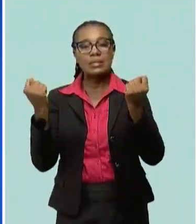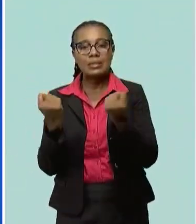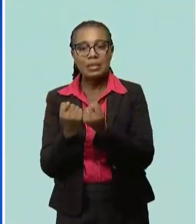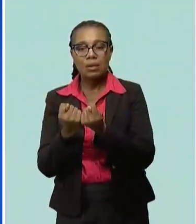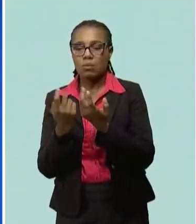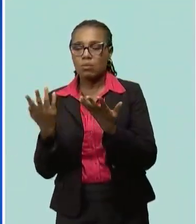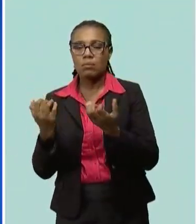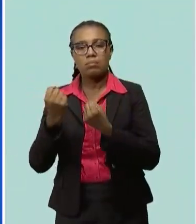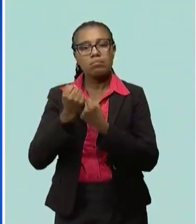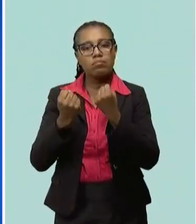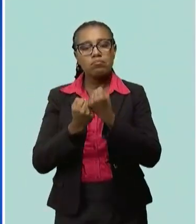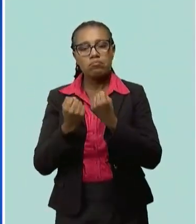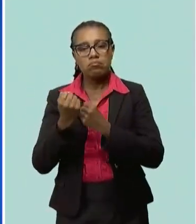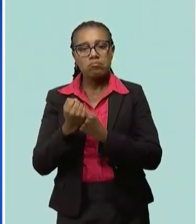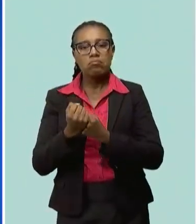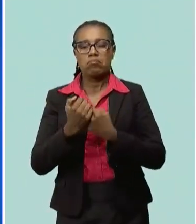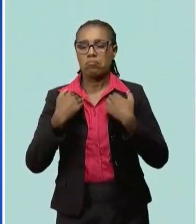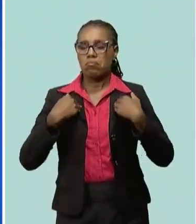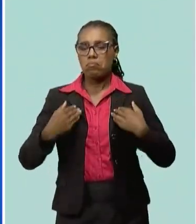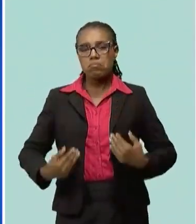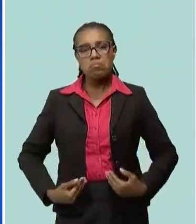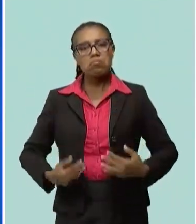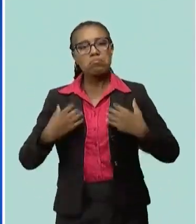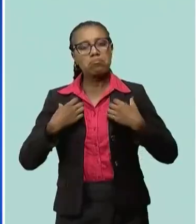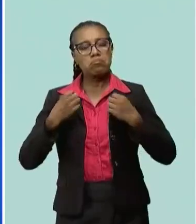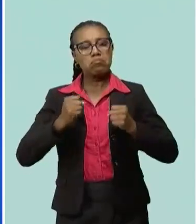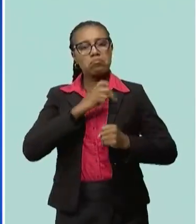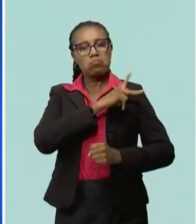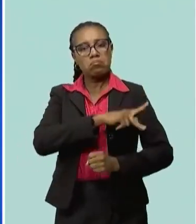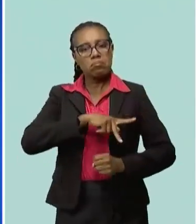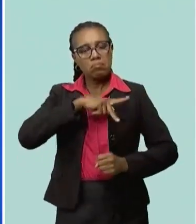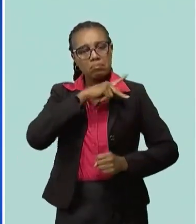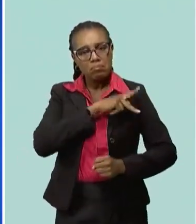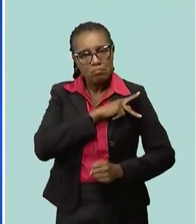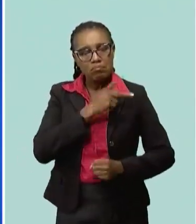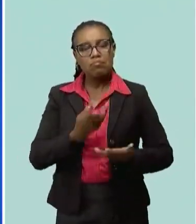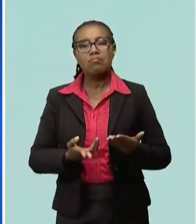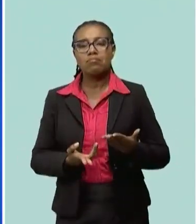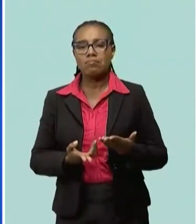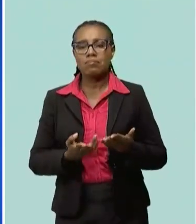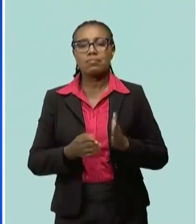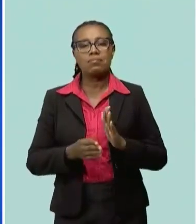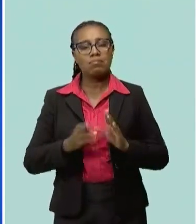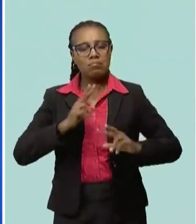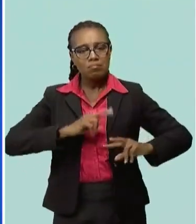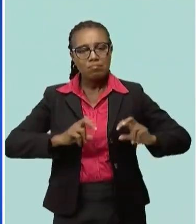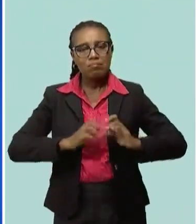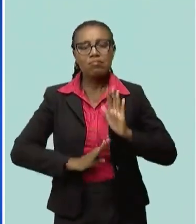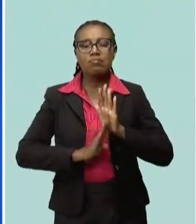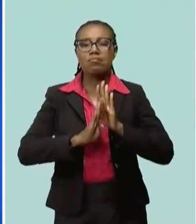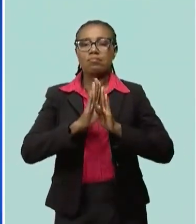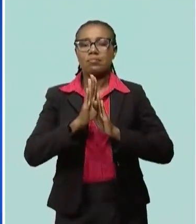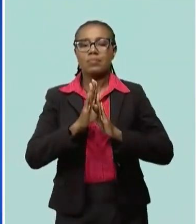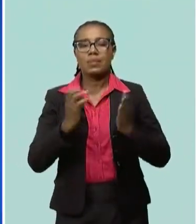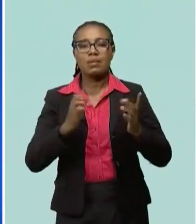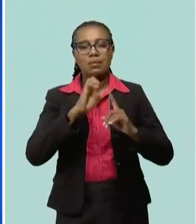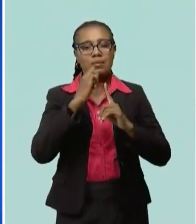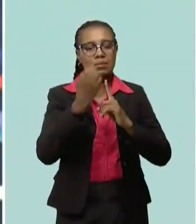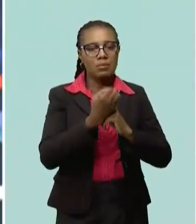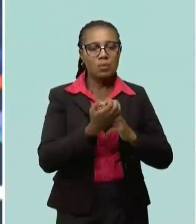building, character building, and to be able to coexist whilst enhancing the environment as